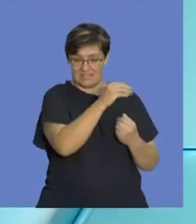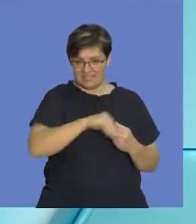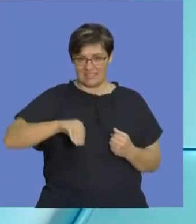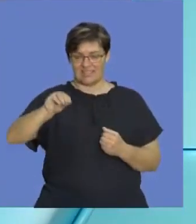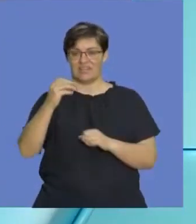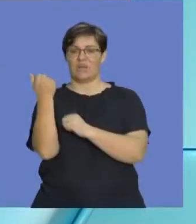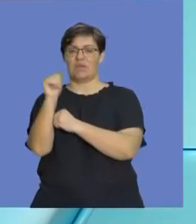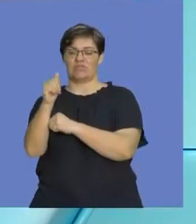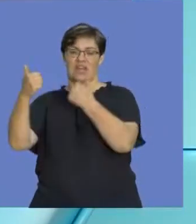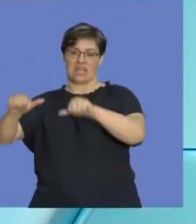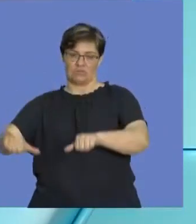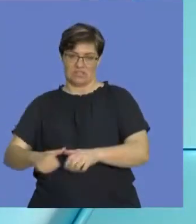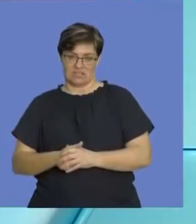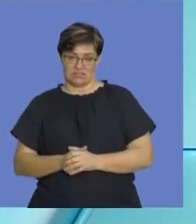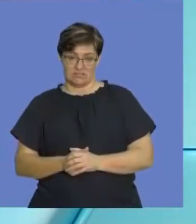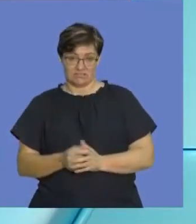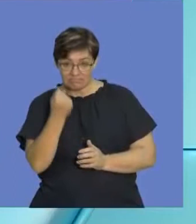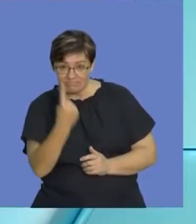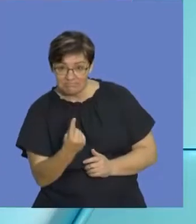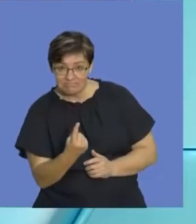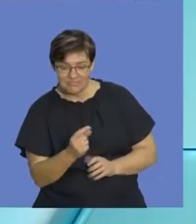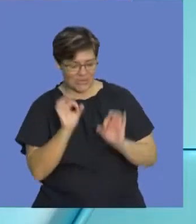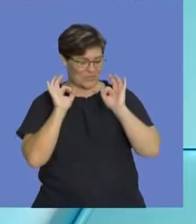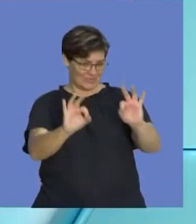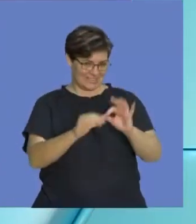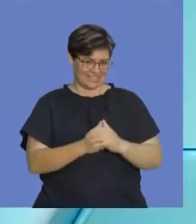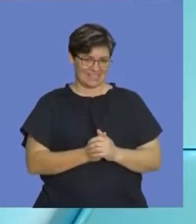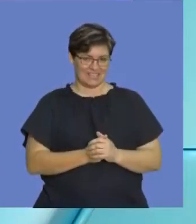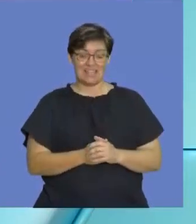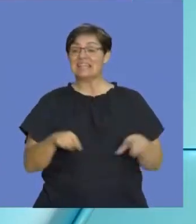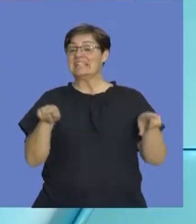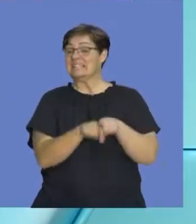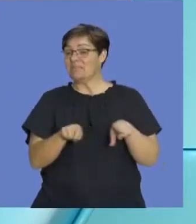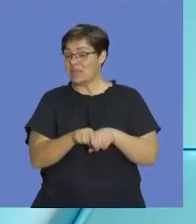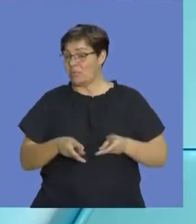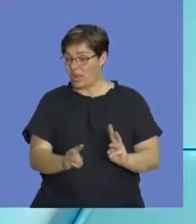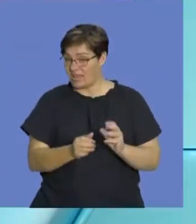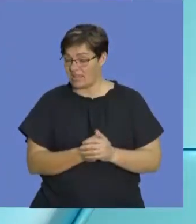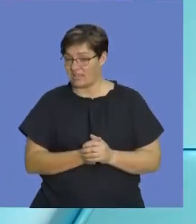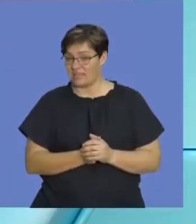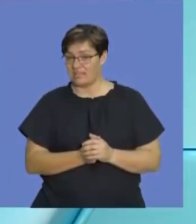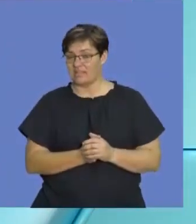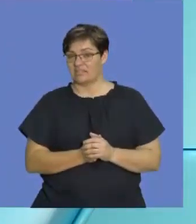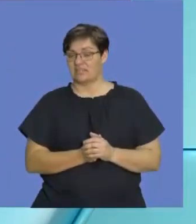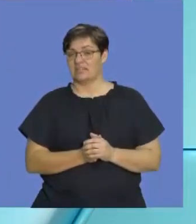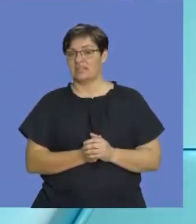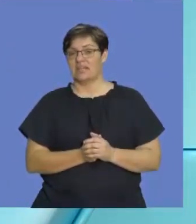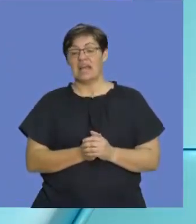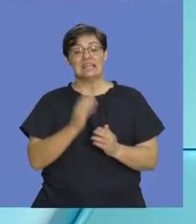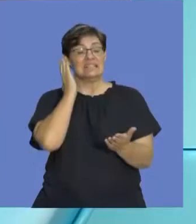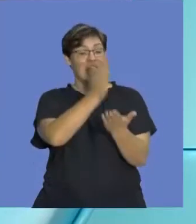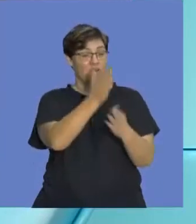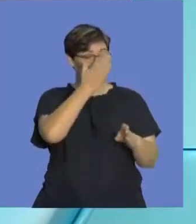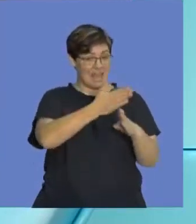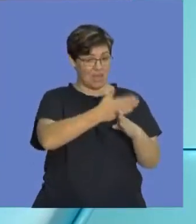product into the manufacturing account. Got it? Brilliant. By the same token, you now take